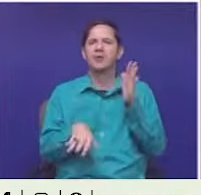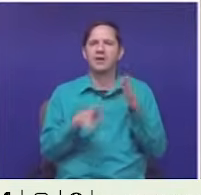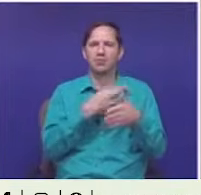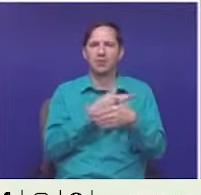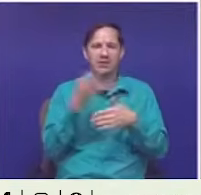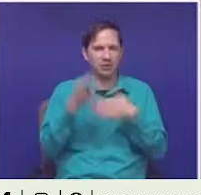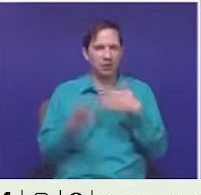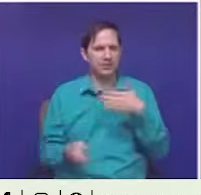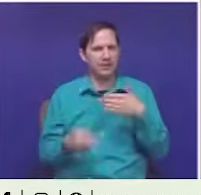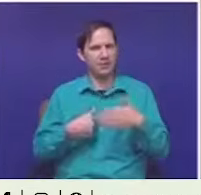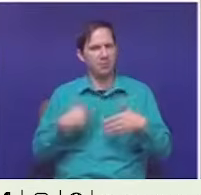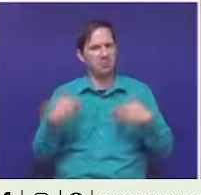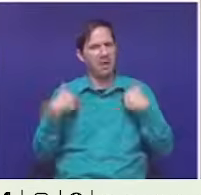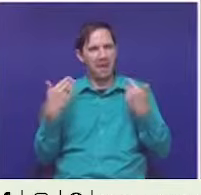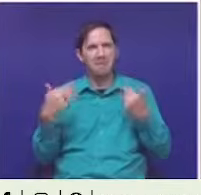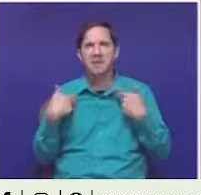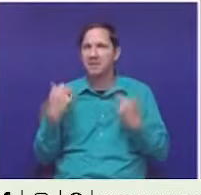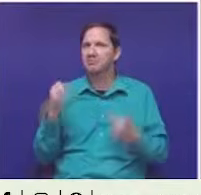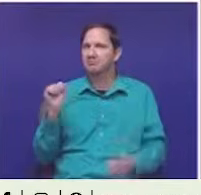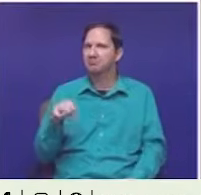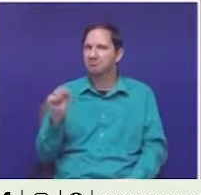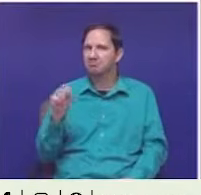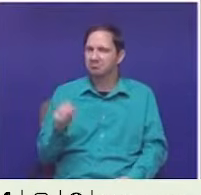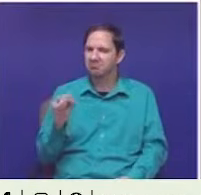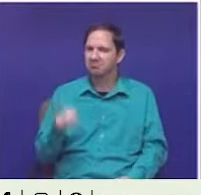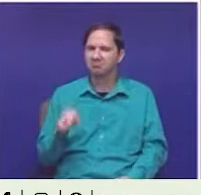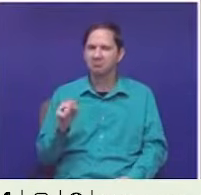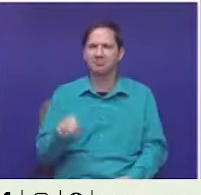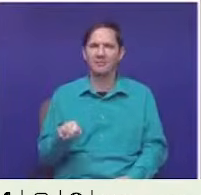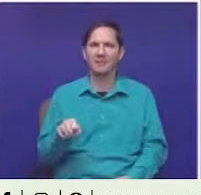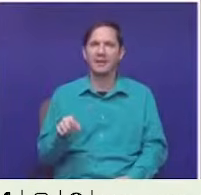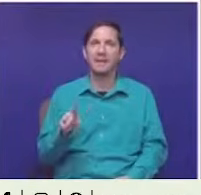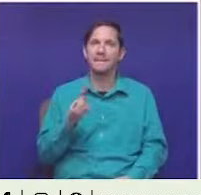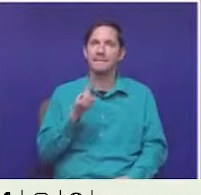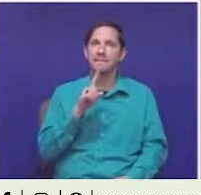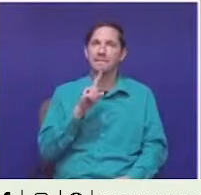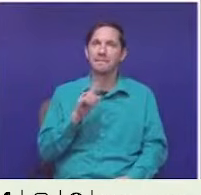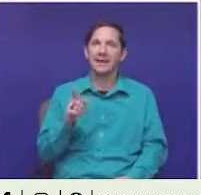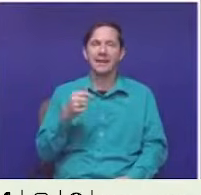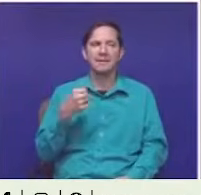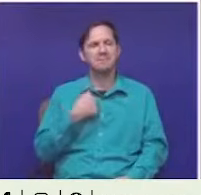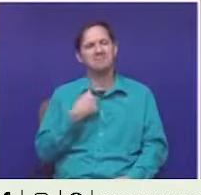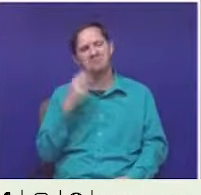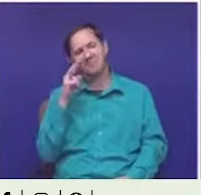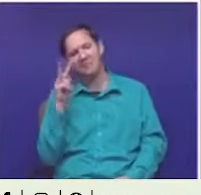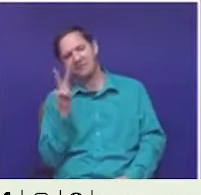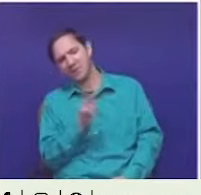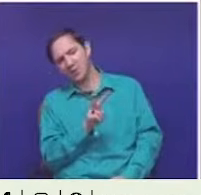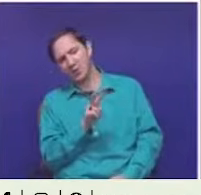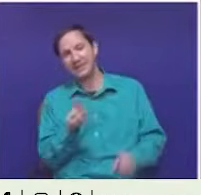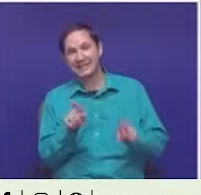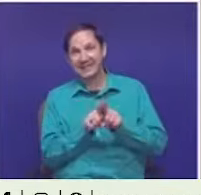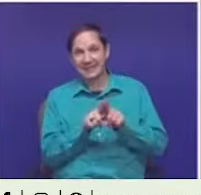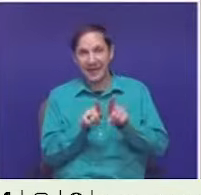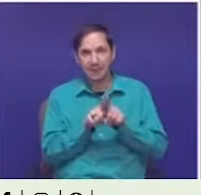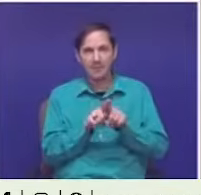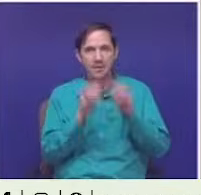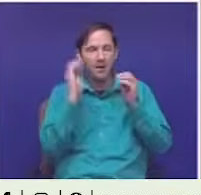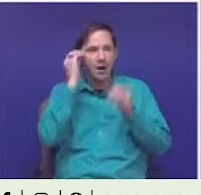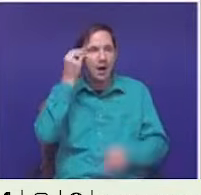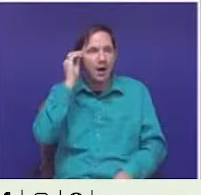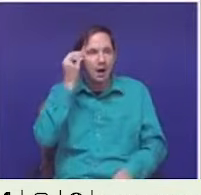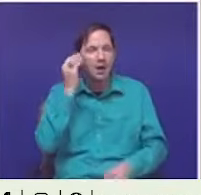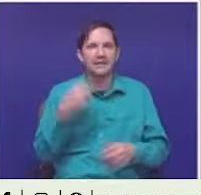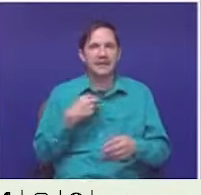be very happy about how children are performing in matric. My view is that we should be as obsessed about matric results as